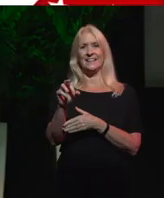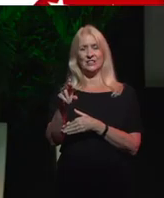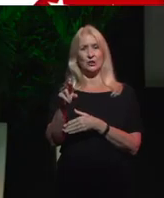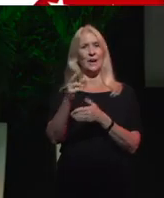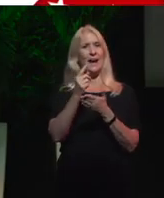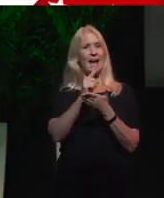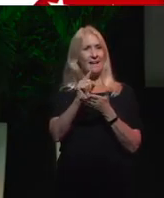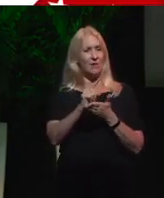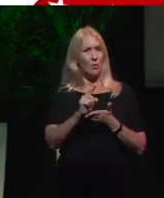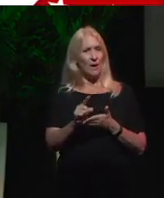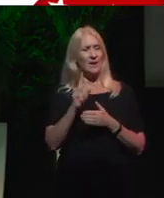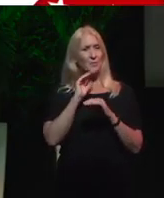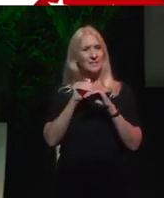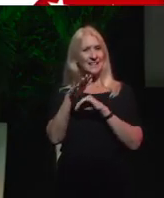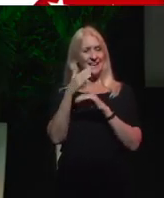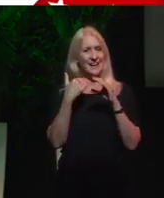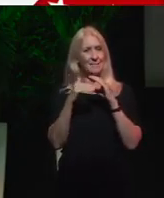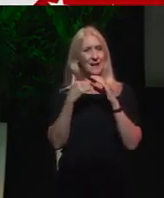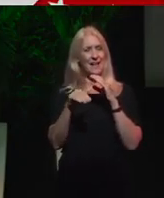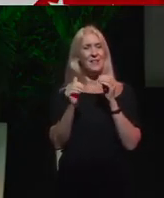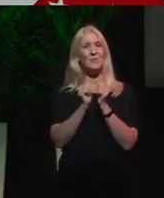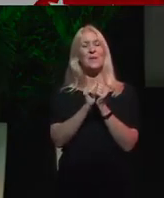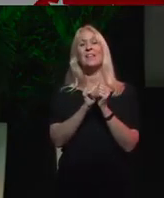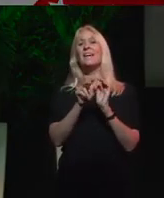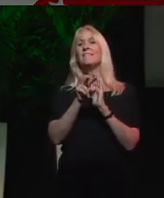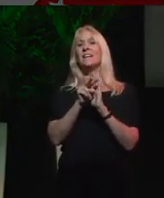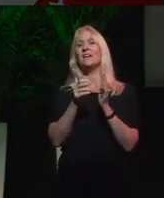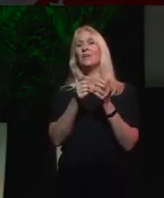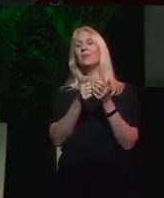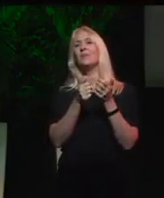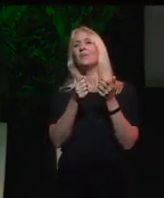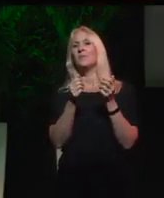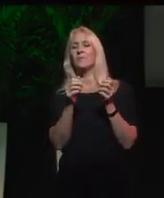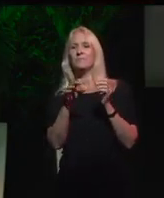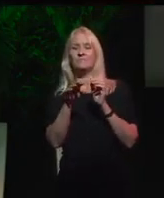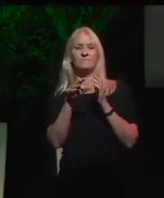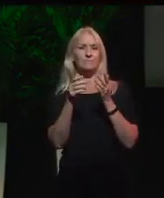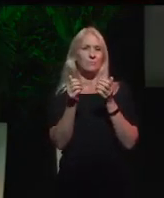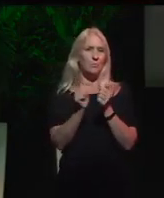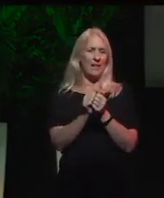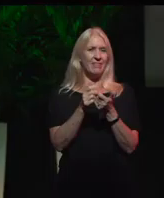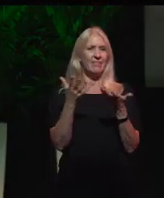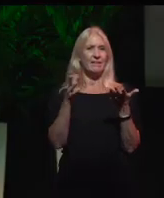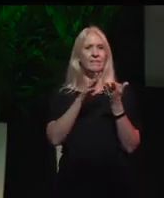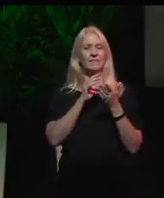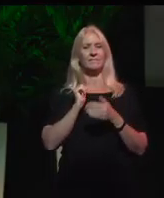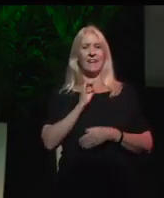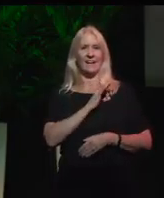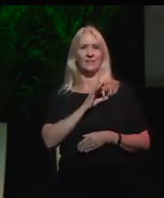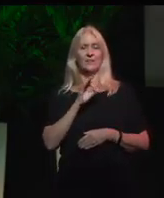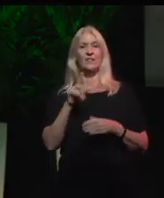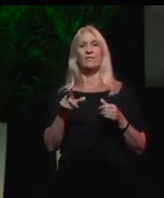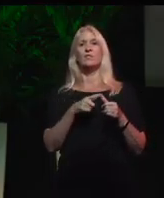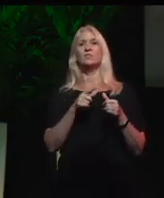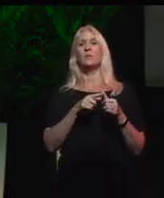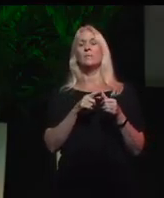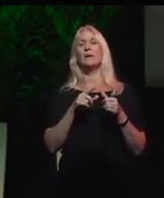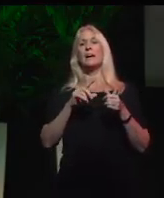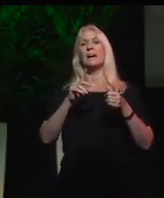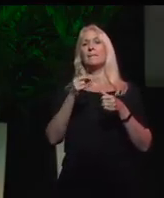an embedded video from members of our FSCJ family. The first video will be of our number one ambassador, Dr.